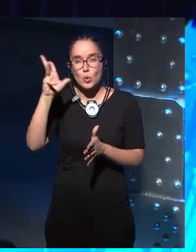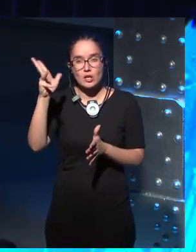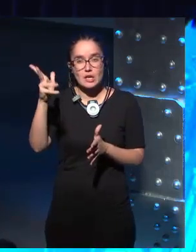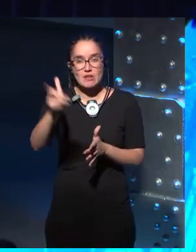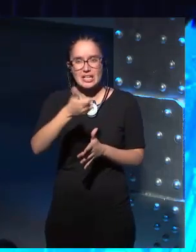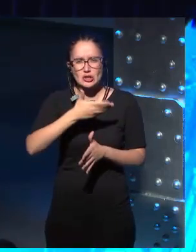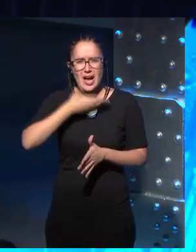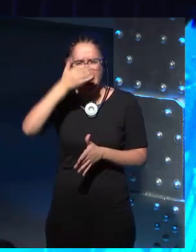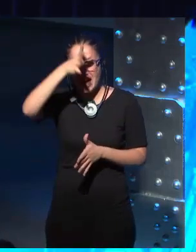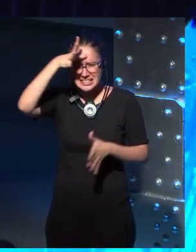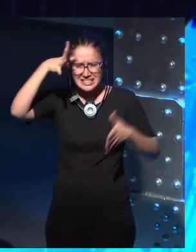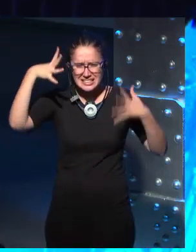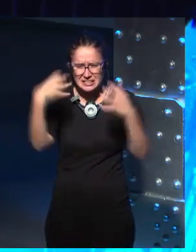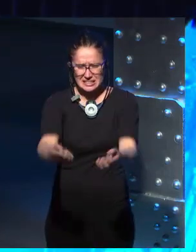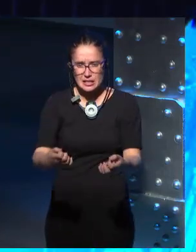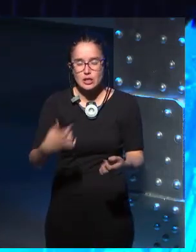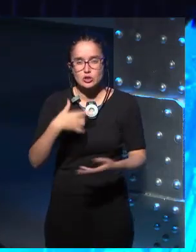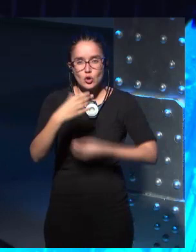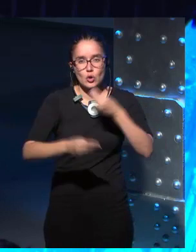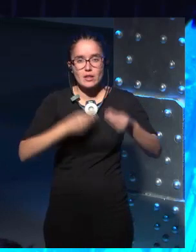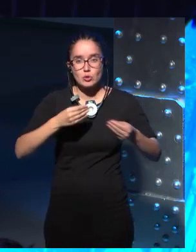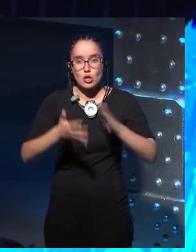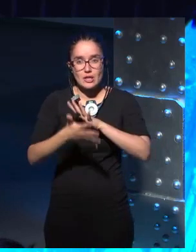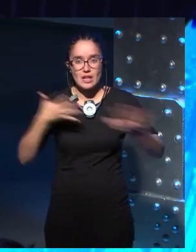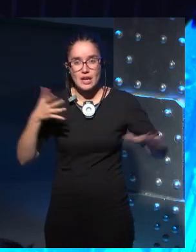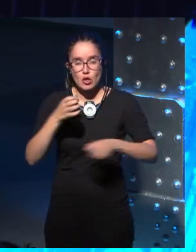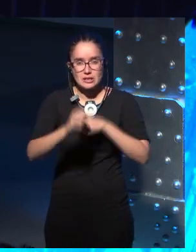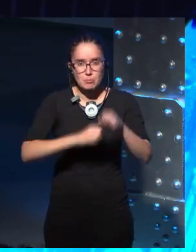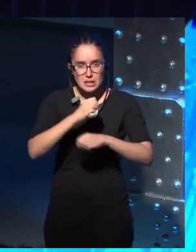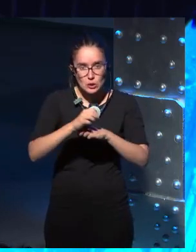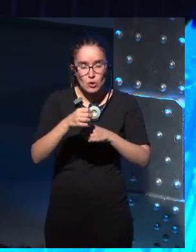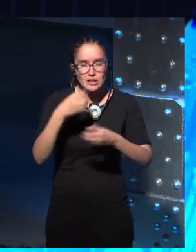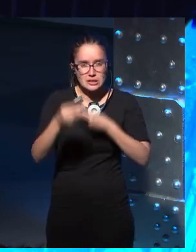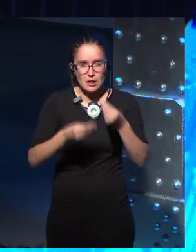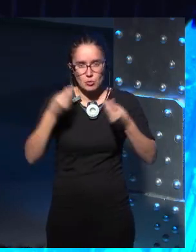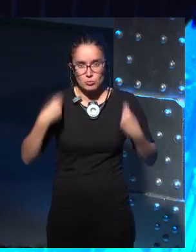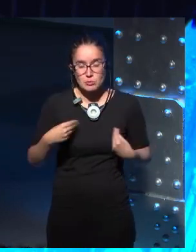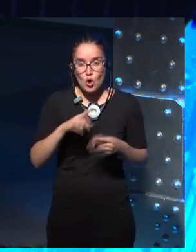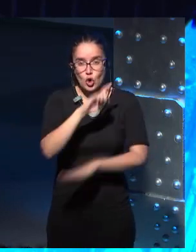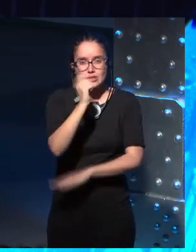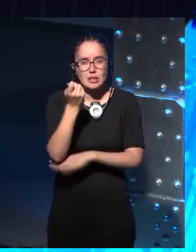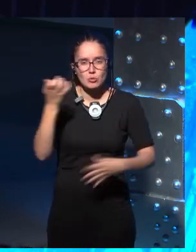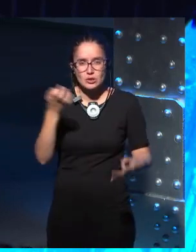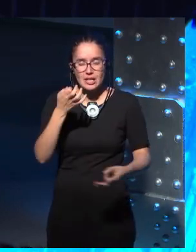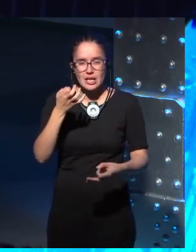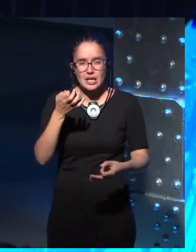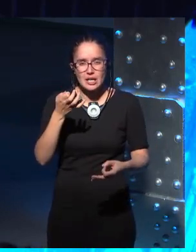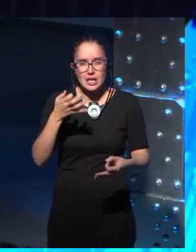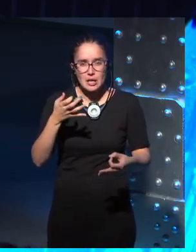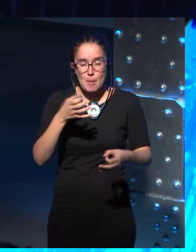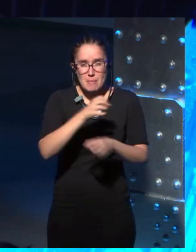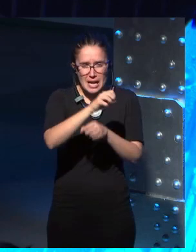in particle accelerators. With particle accelerators, we manage to smash particles one into the